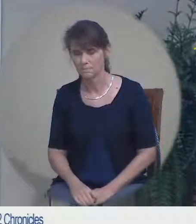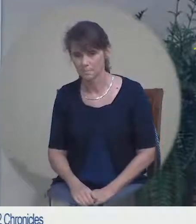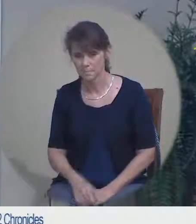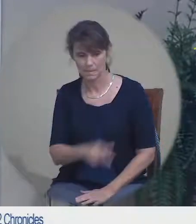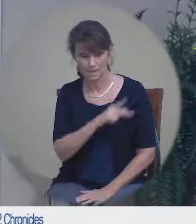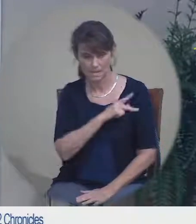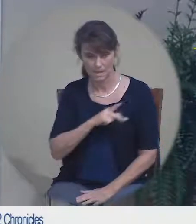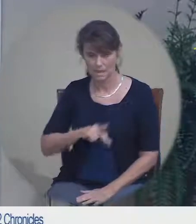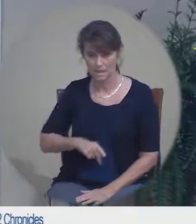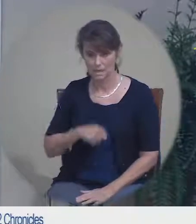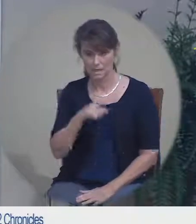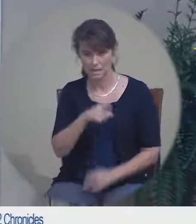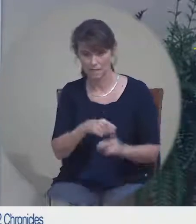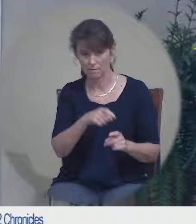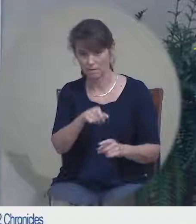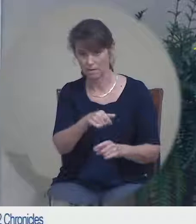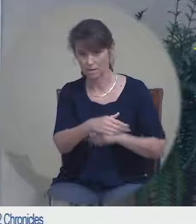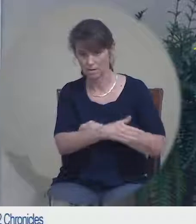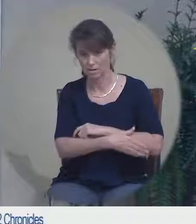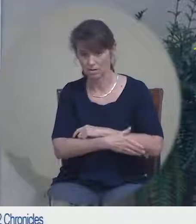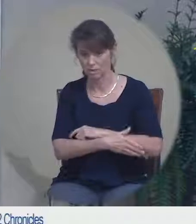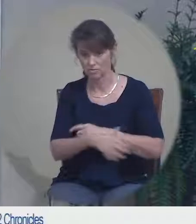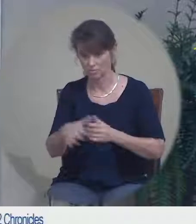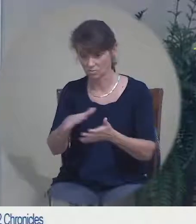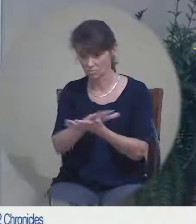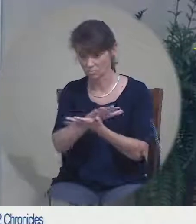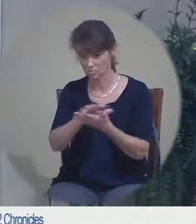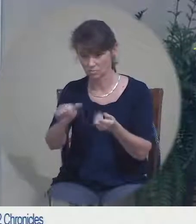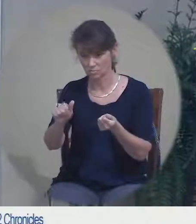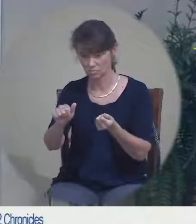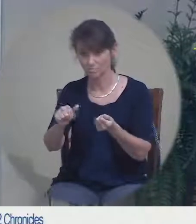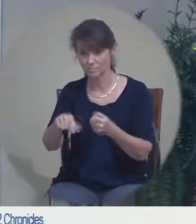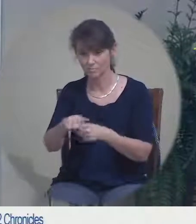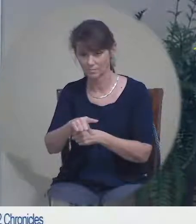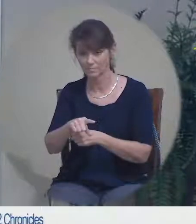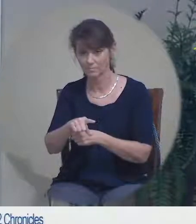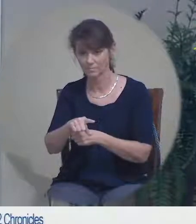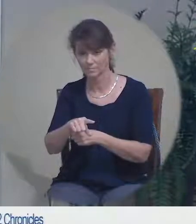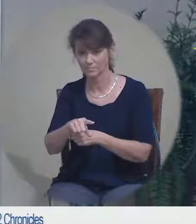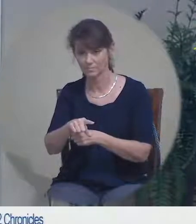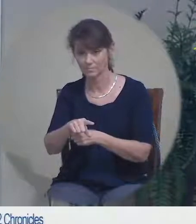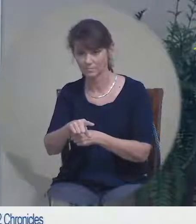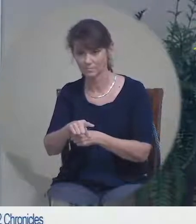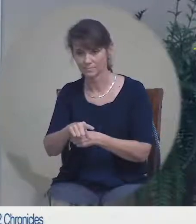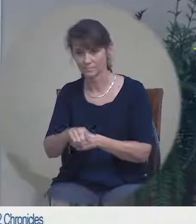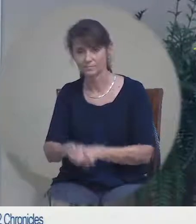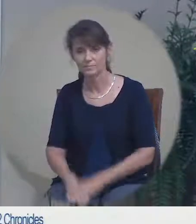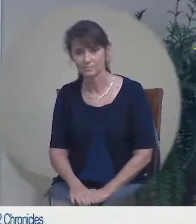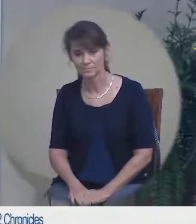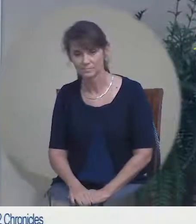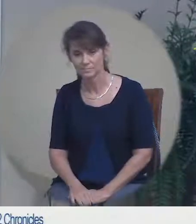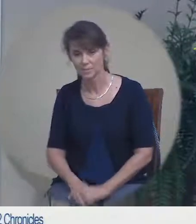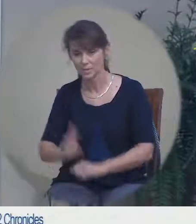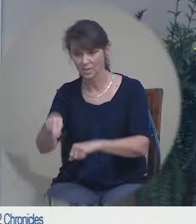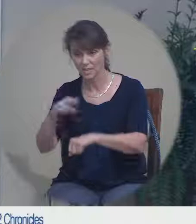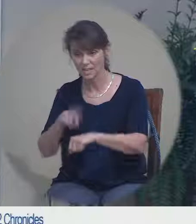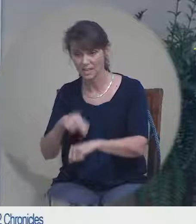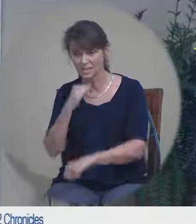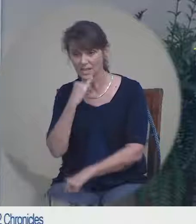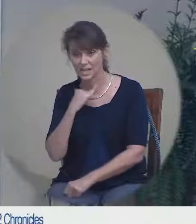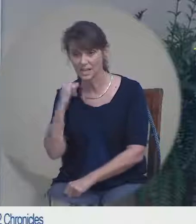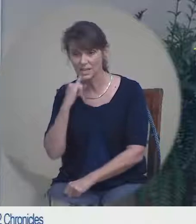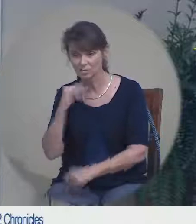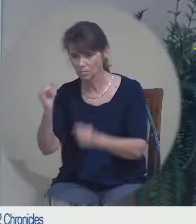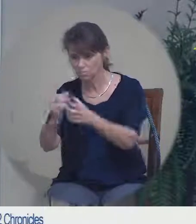them and made them like the dust at threshing. Do you see how far the nation of Israel had sunk? I